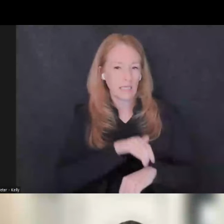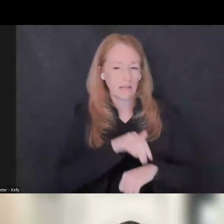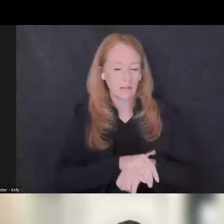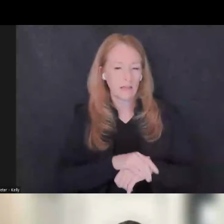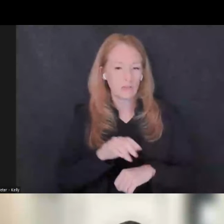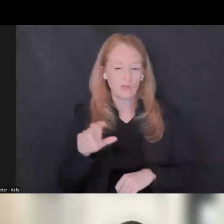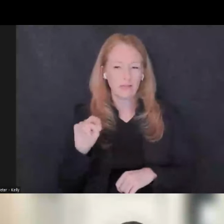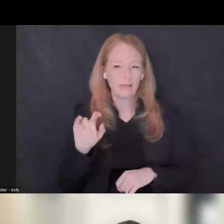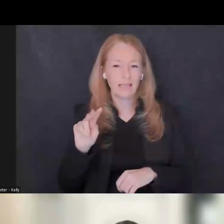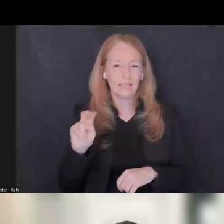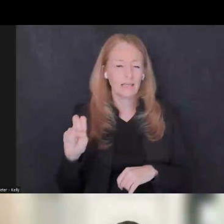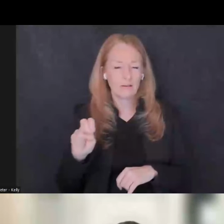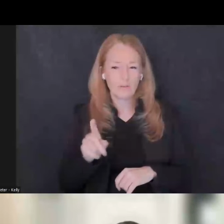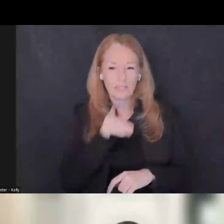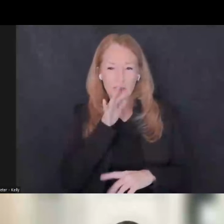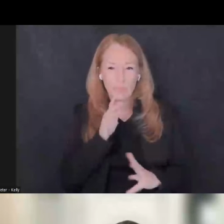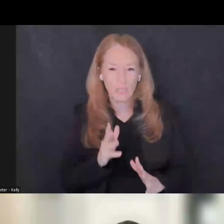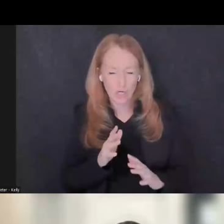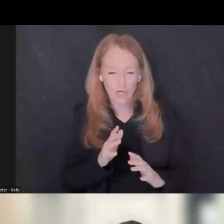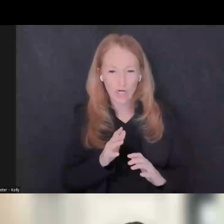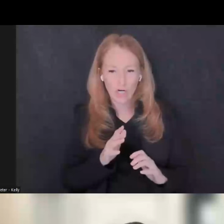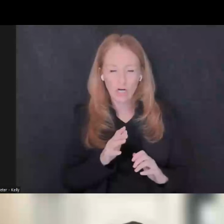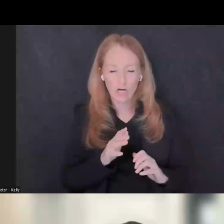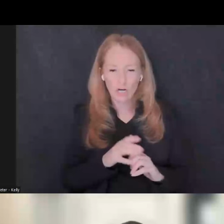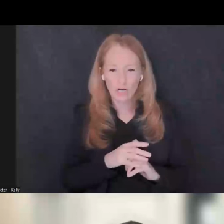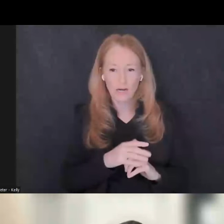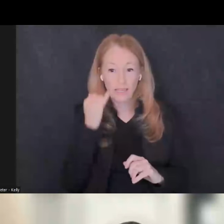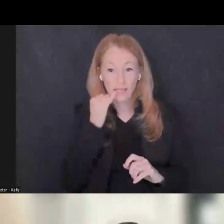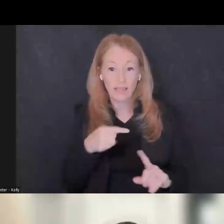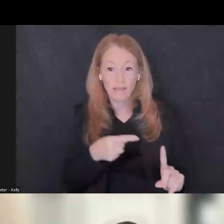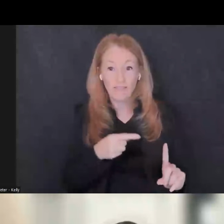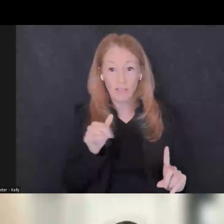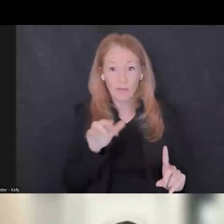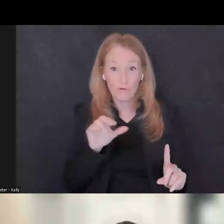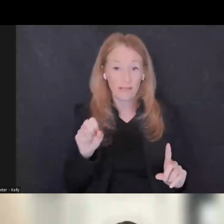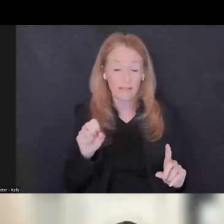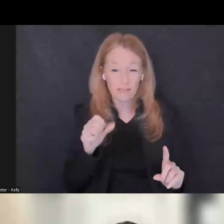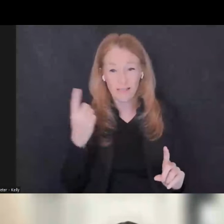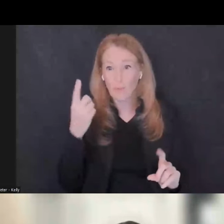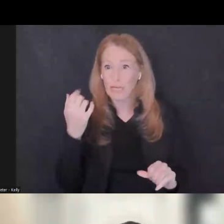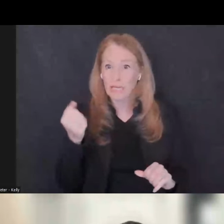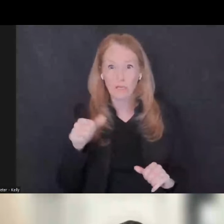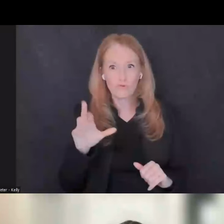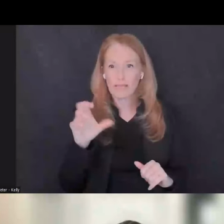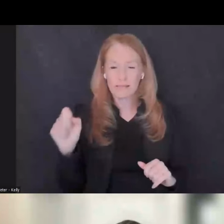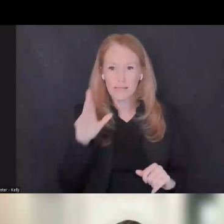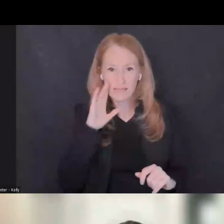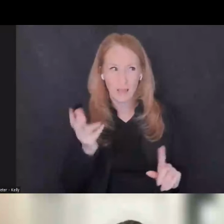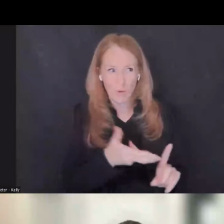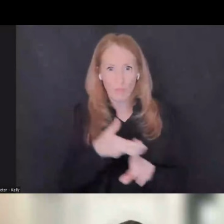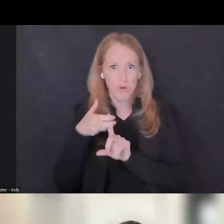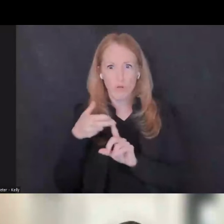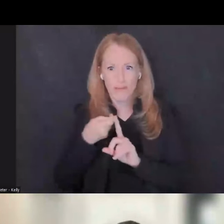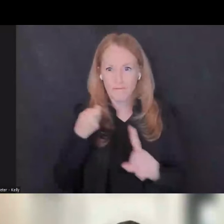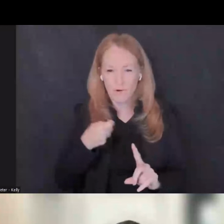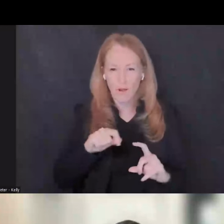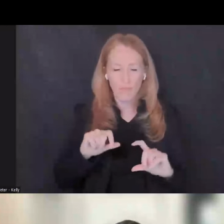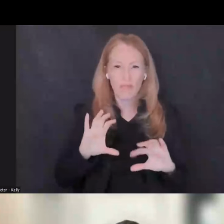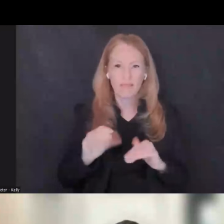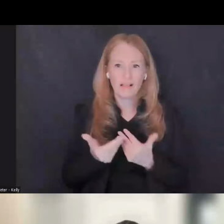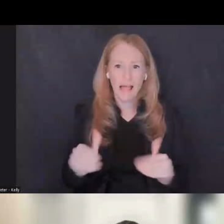actually pull children out of classrooms and ask them to translate. So consider what's going on in that